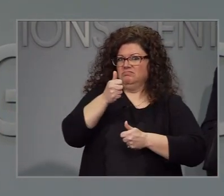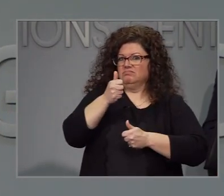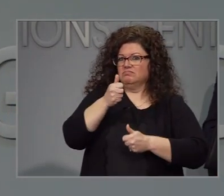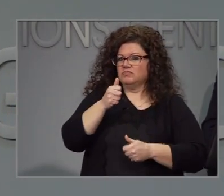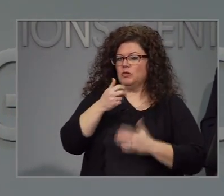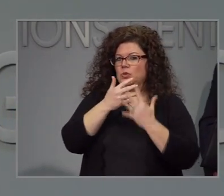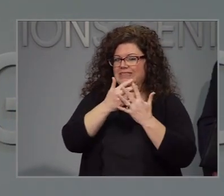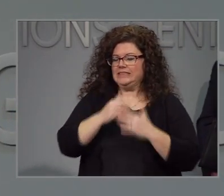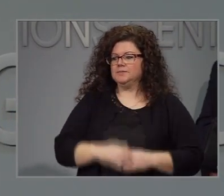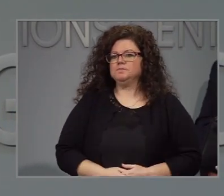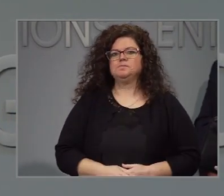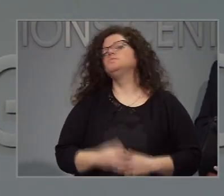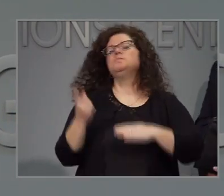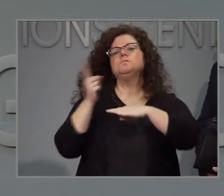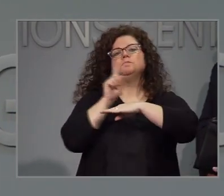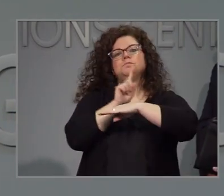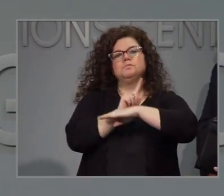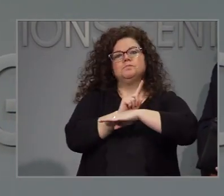Thank you, Secretary.